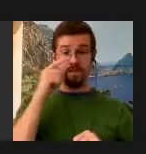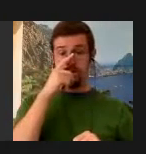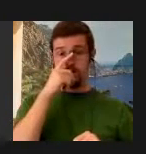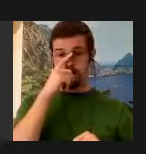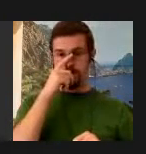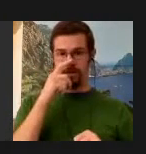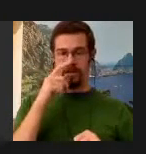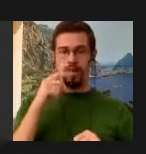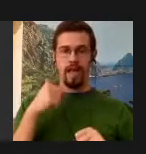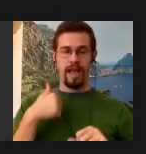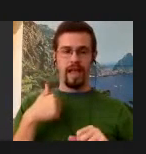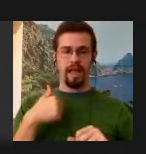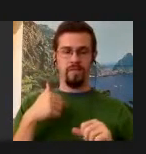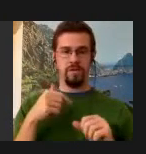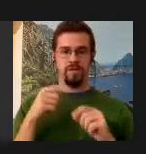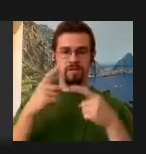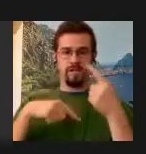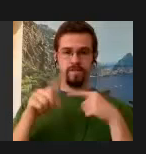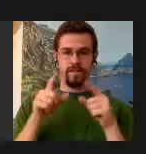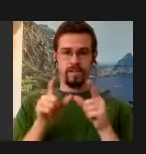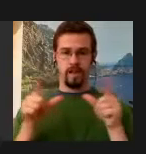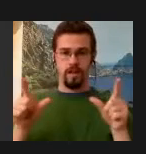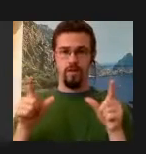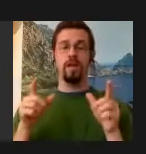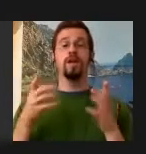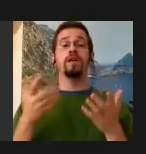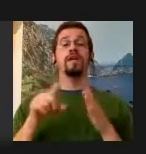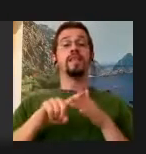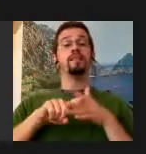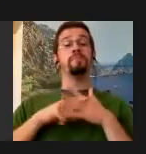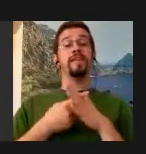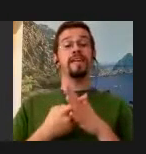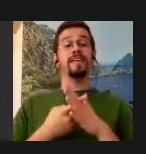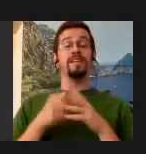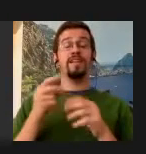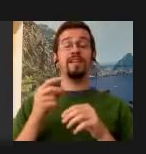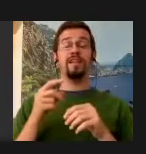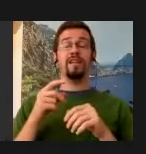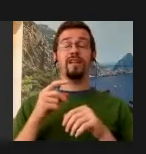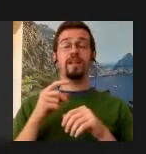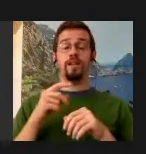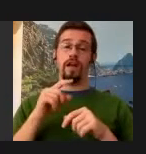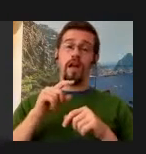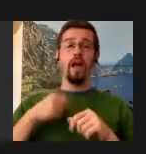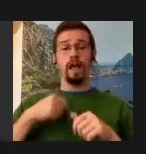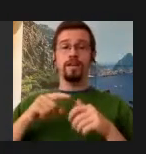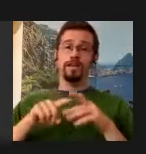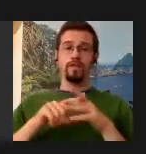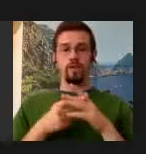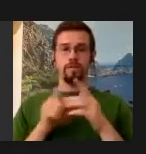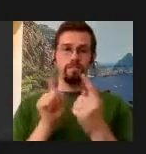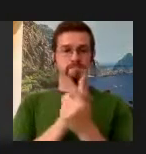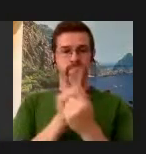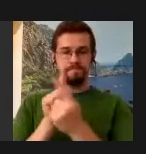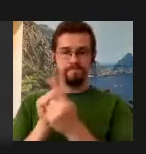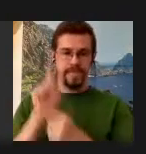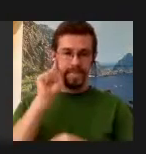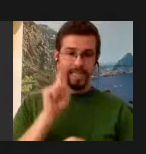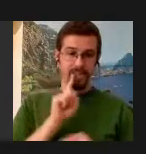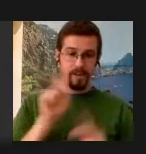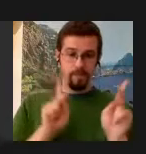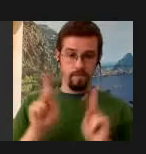sign language. So in the beginning, so I started to meet some deaf people, and later